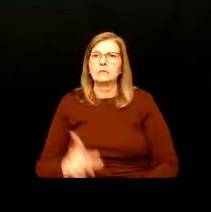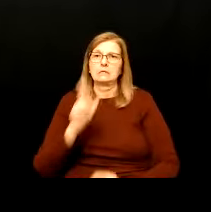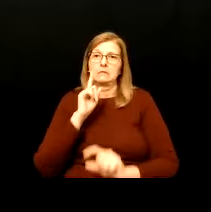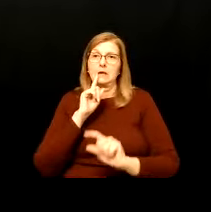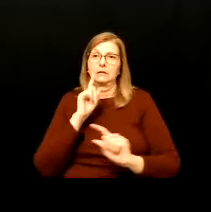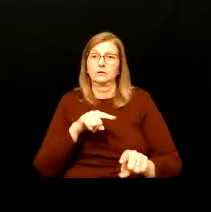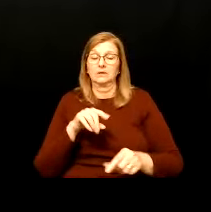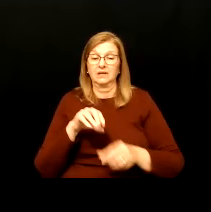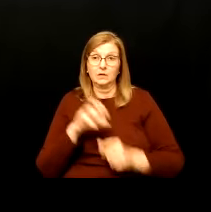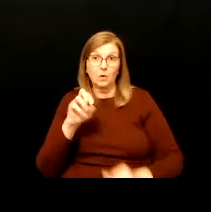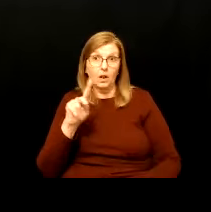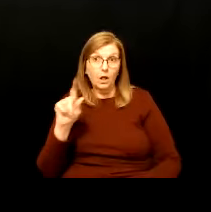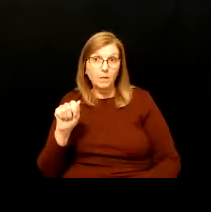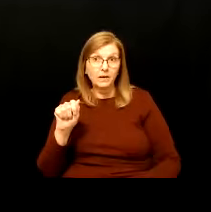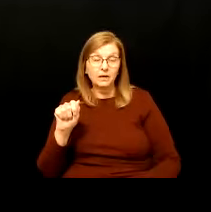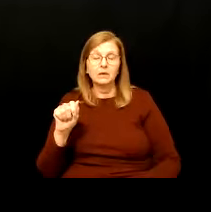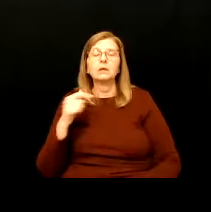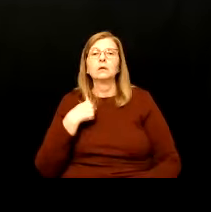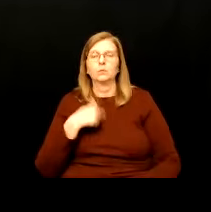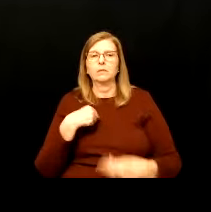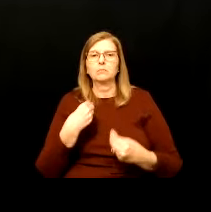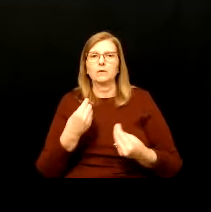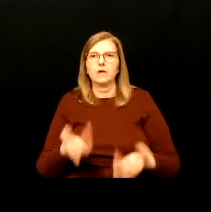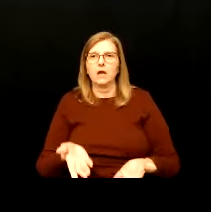In Oklahoma, at least, we provide